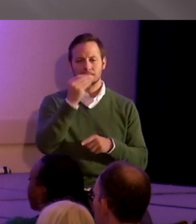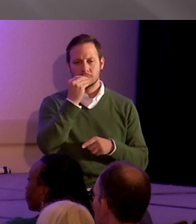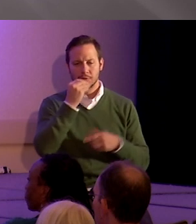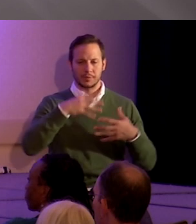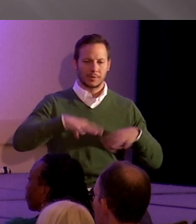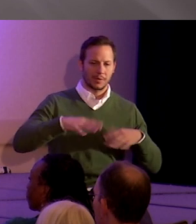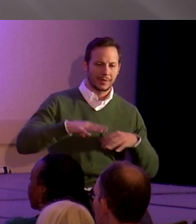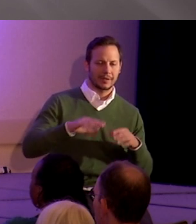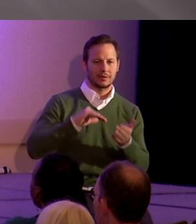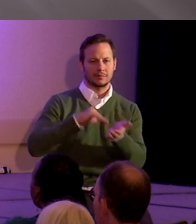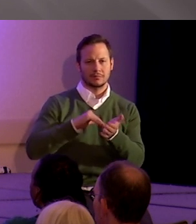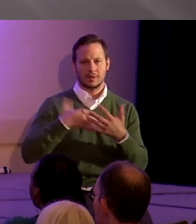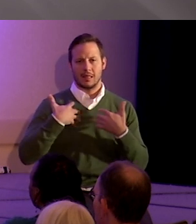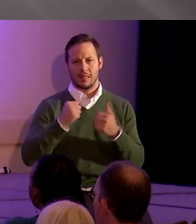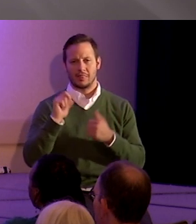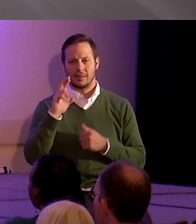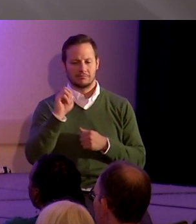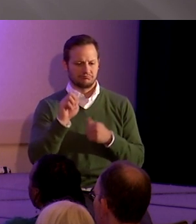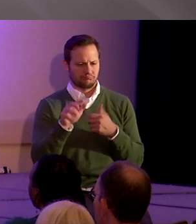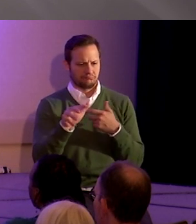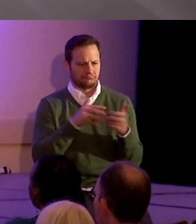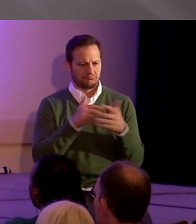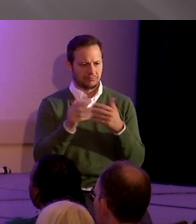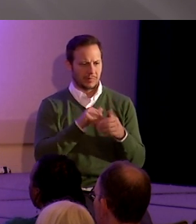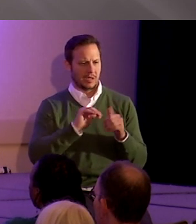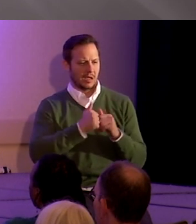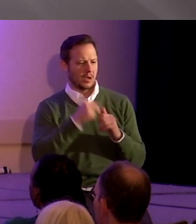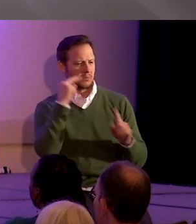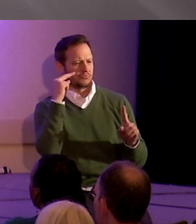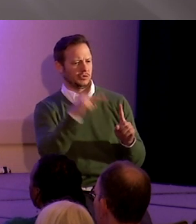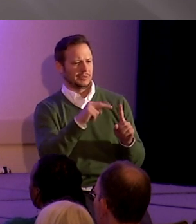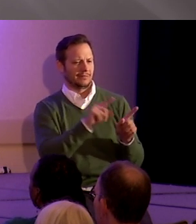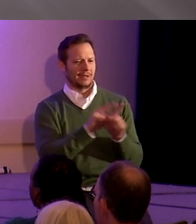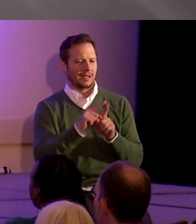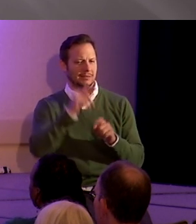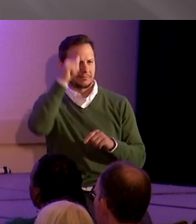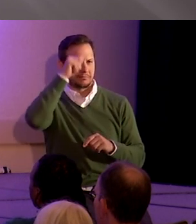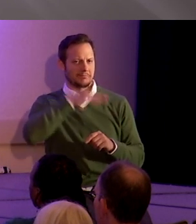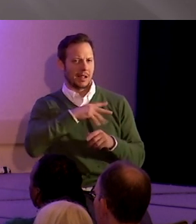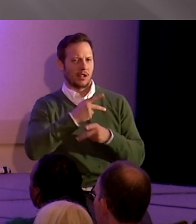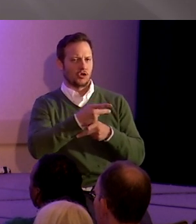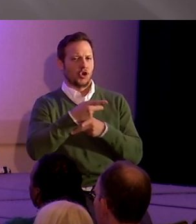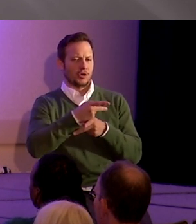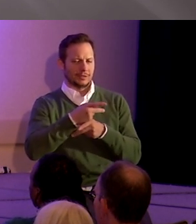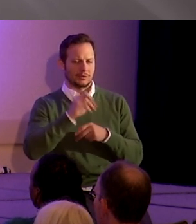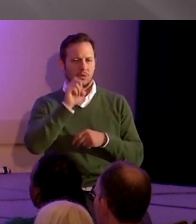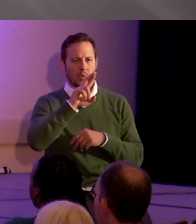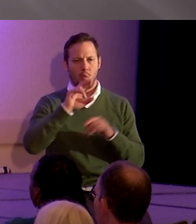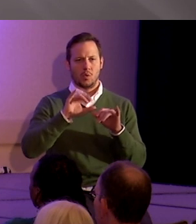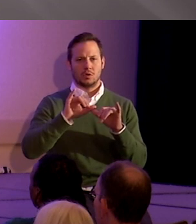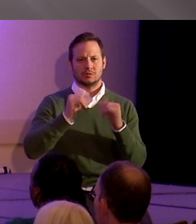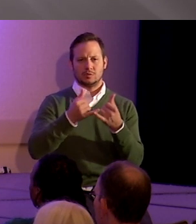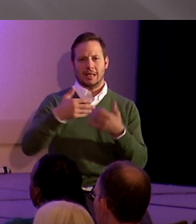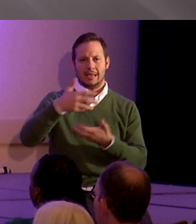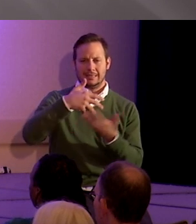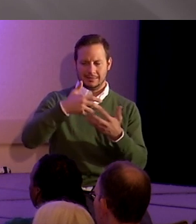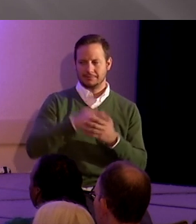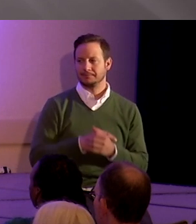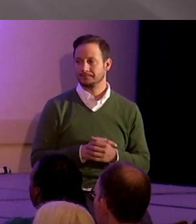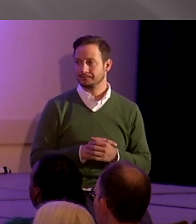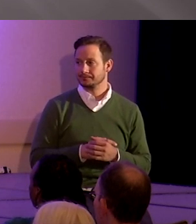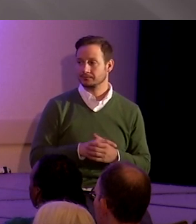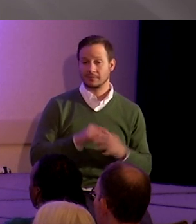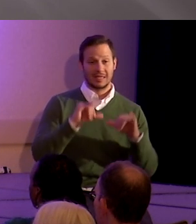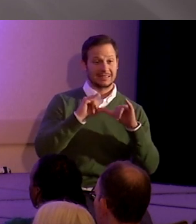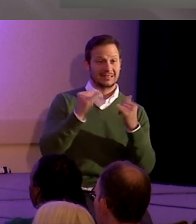and healthcare, irrespective of how she is perceived by her male guardians or the society. In a